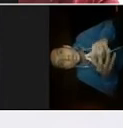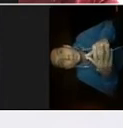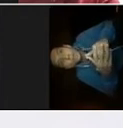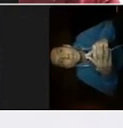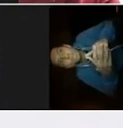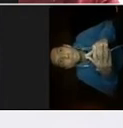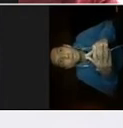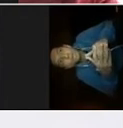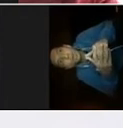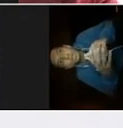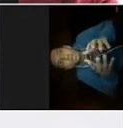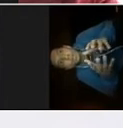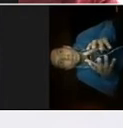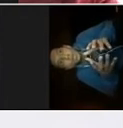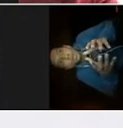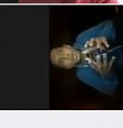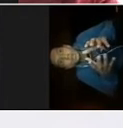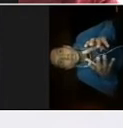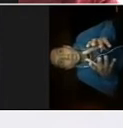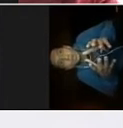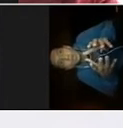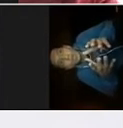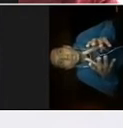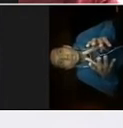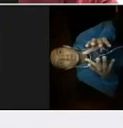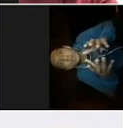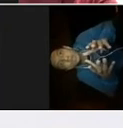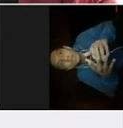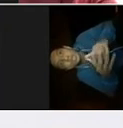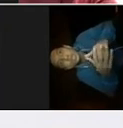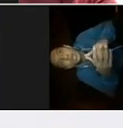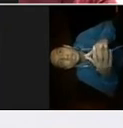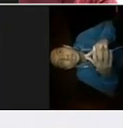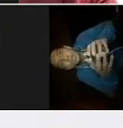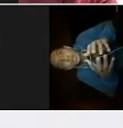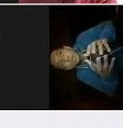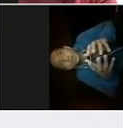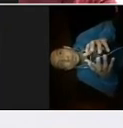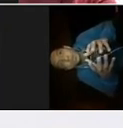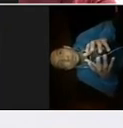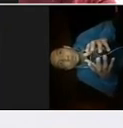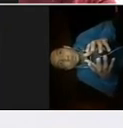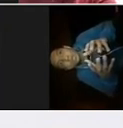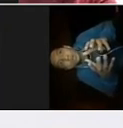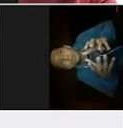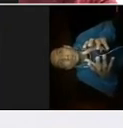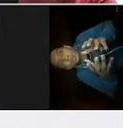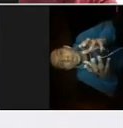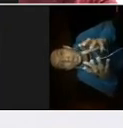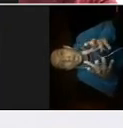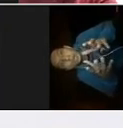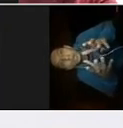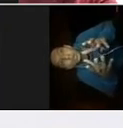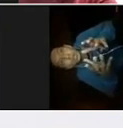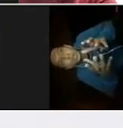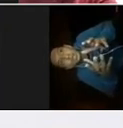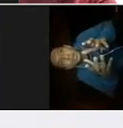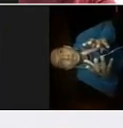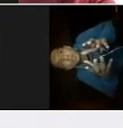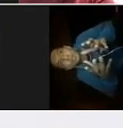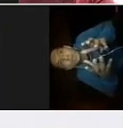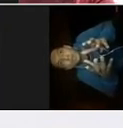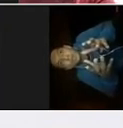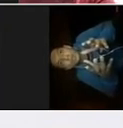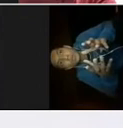humans. For example, livestock and leftovers can be create compost to the crop and can